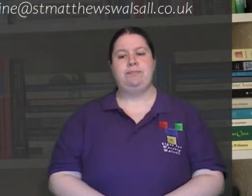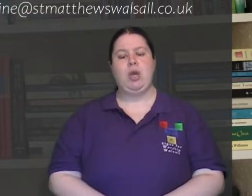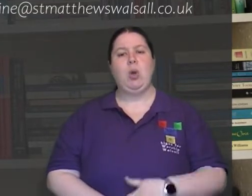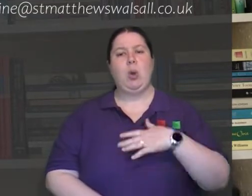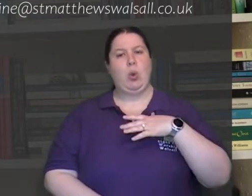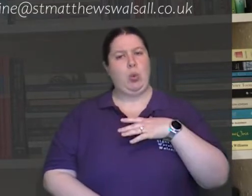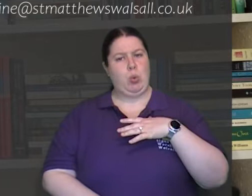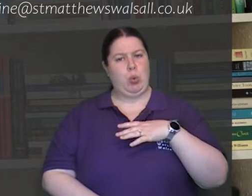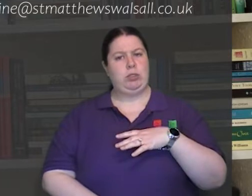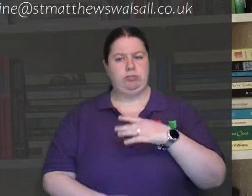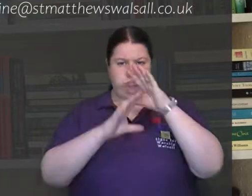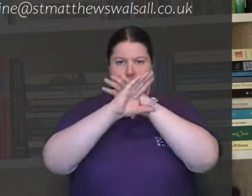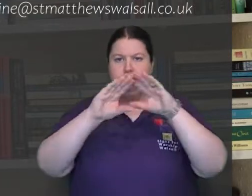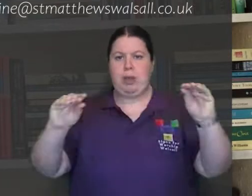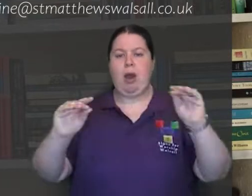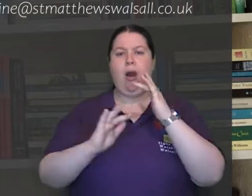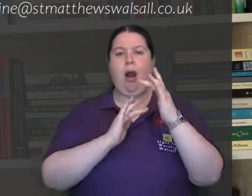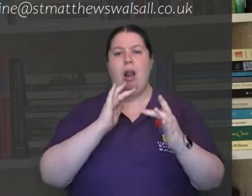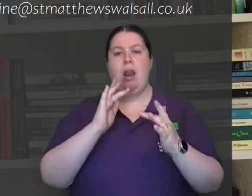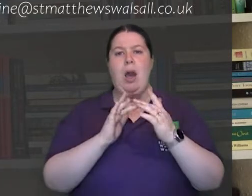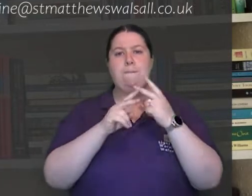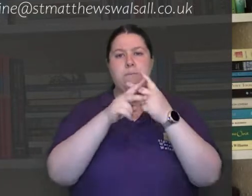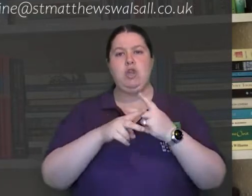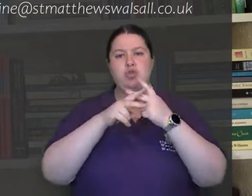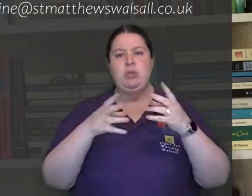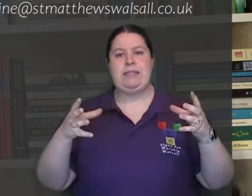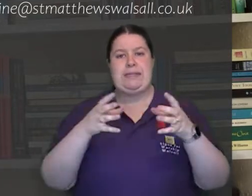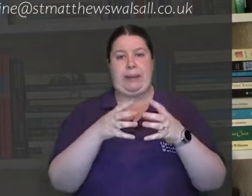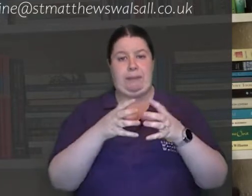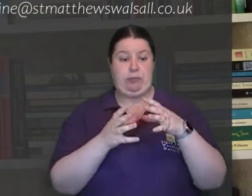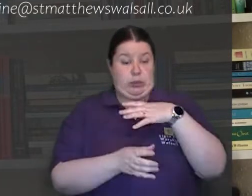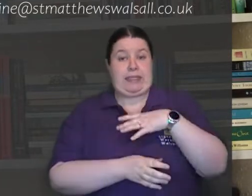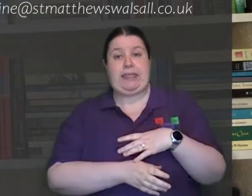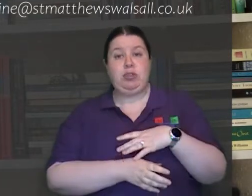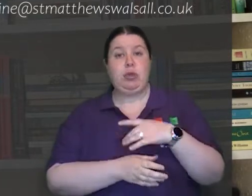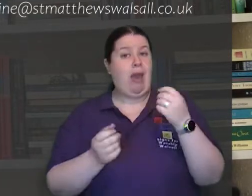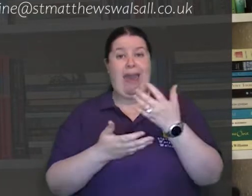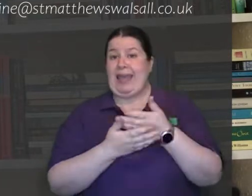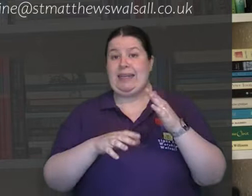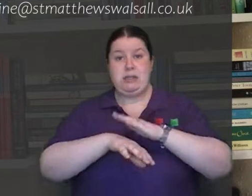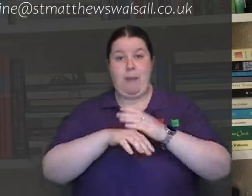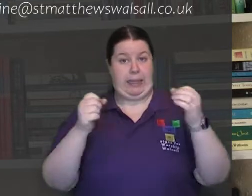I'd also like to flag up our online pastoral team, and you can email them at any time at